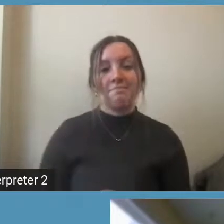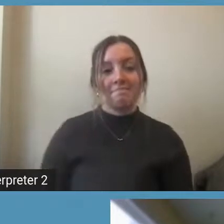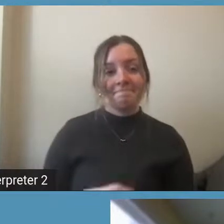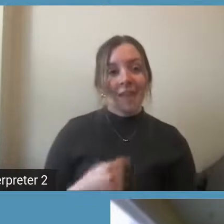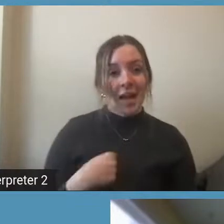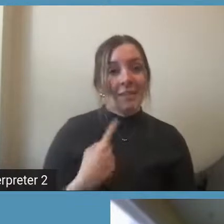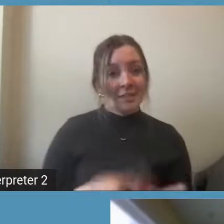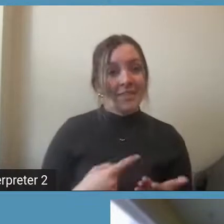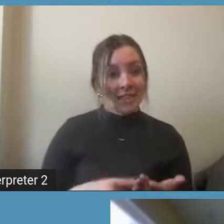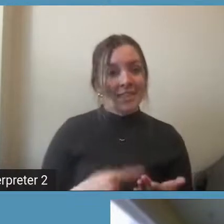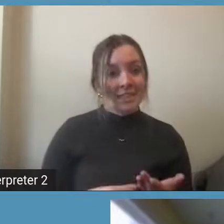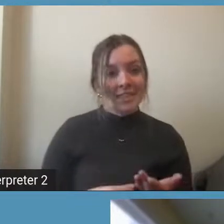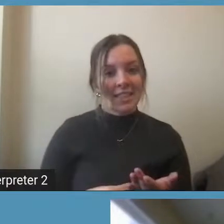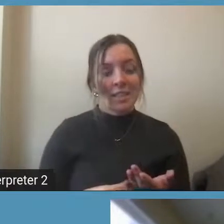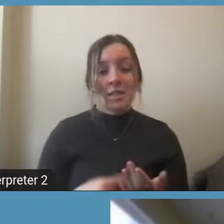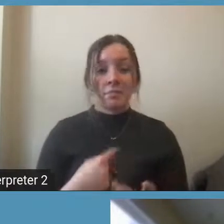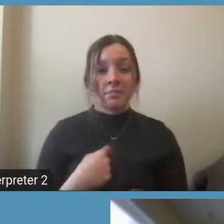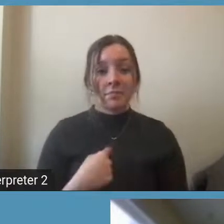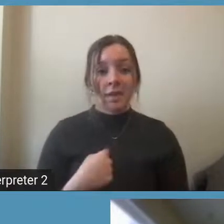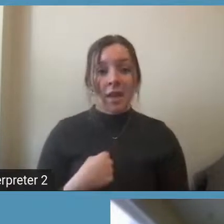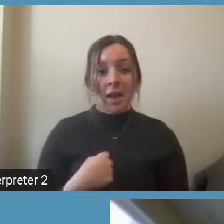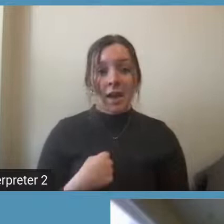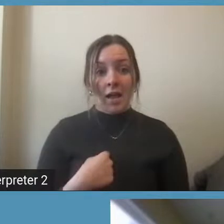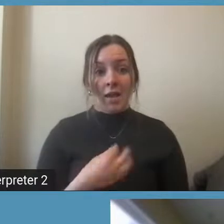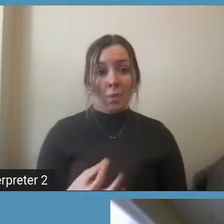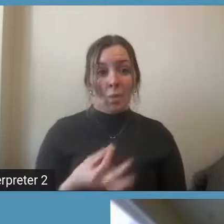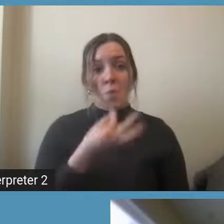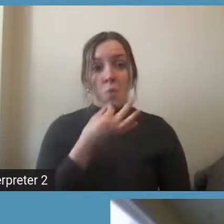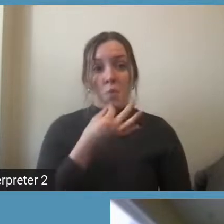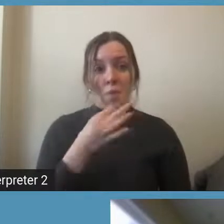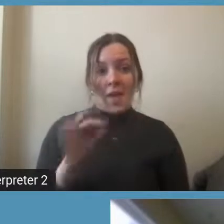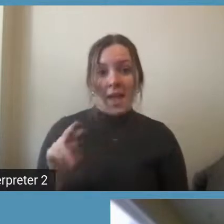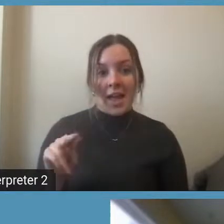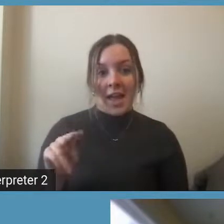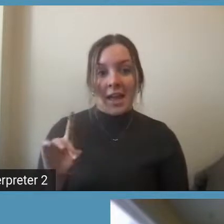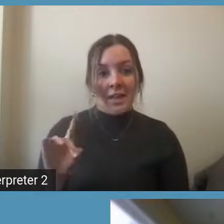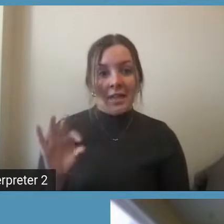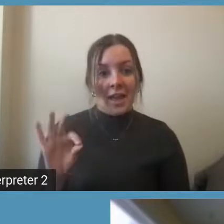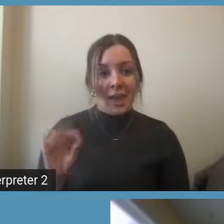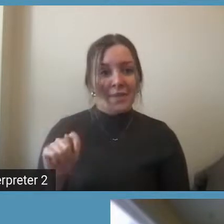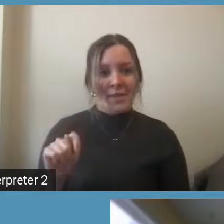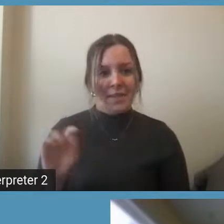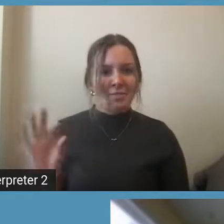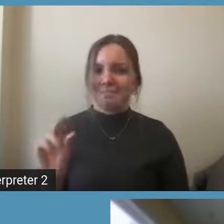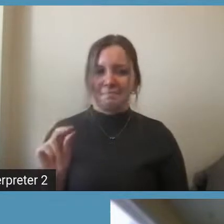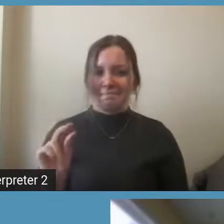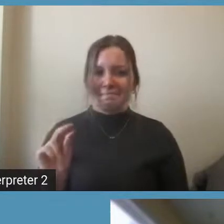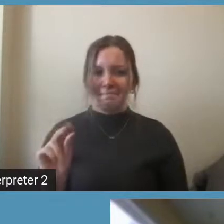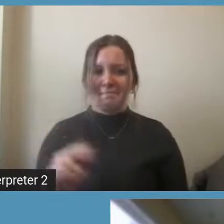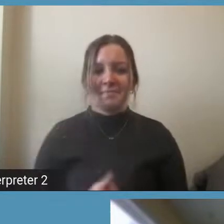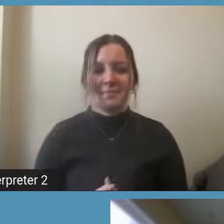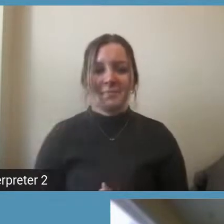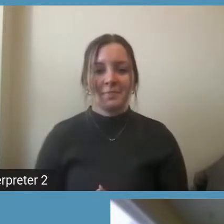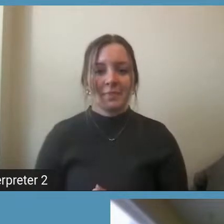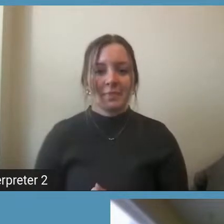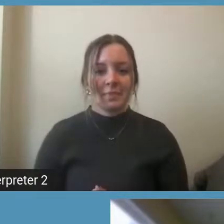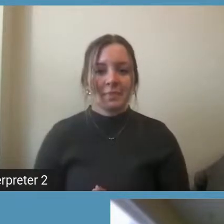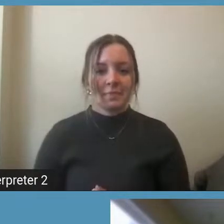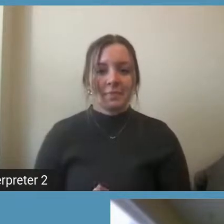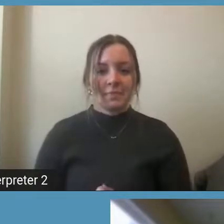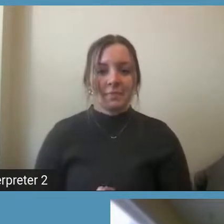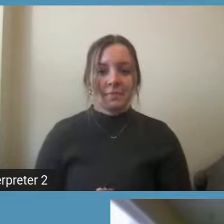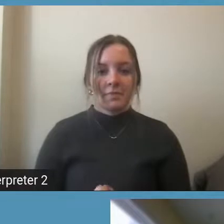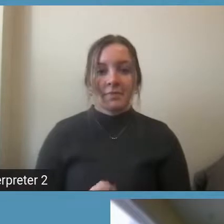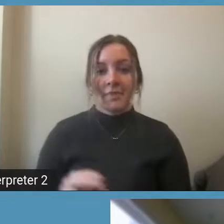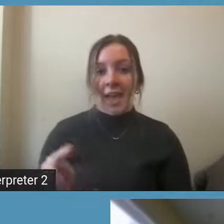know if anyone really is. Some people have made some money, but for example, I like to say NFTs are like